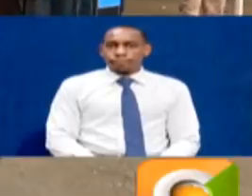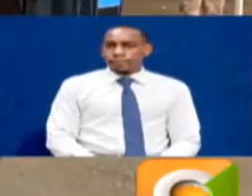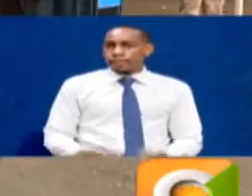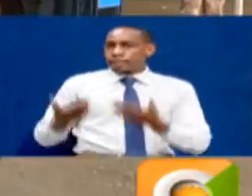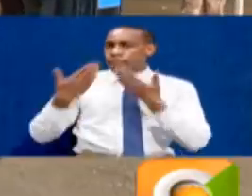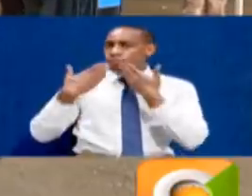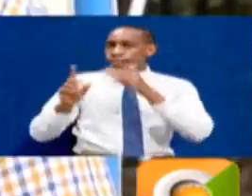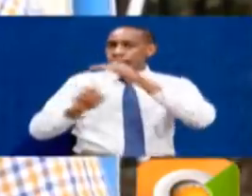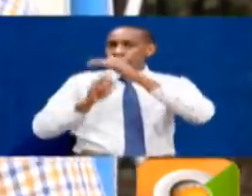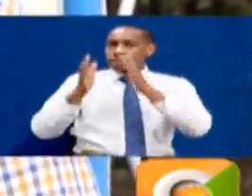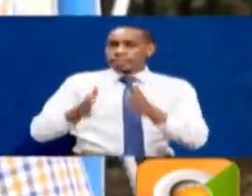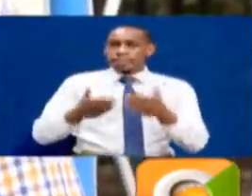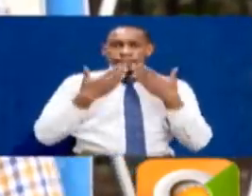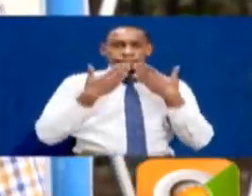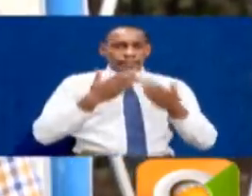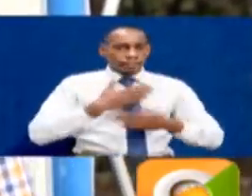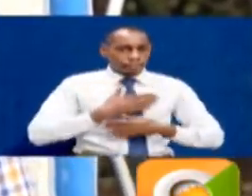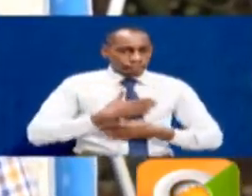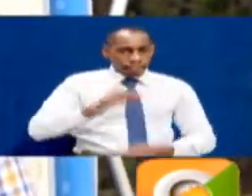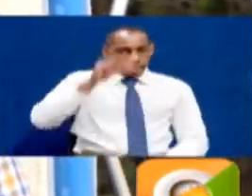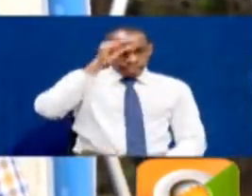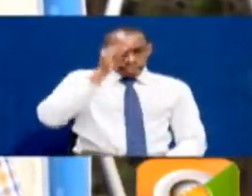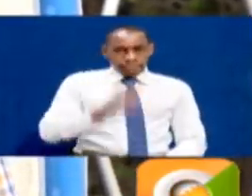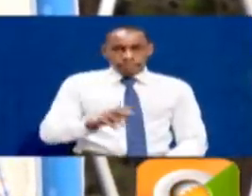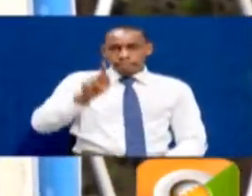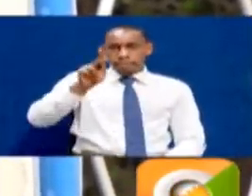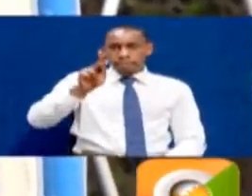Thank you, Waziri. Thank you, Excellency Governor Kuti.